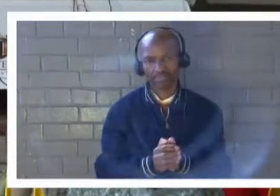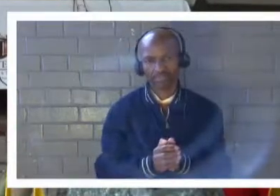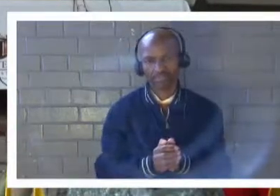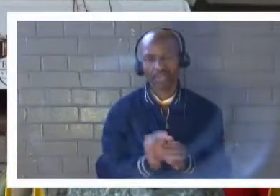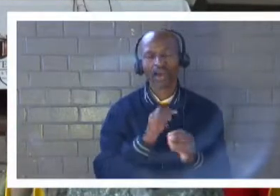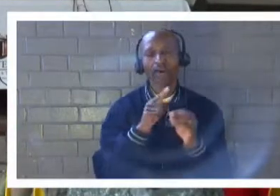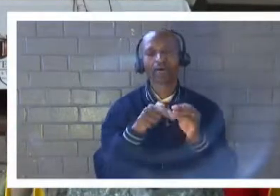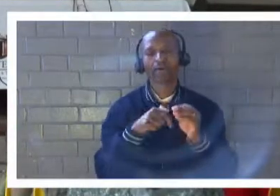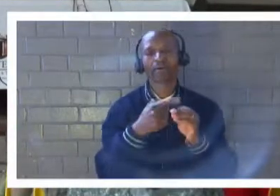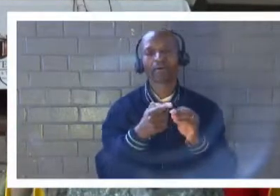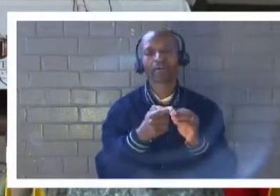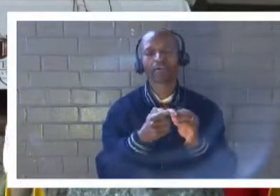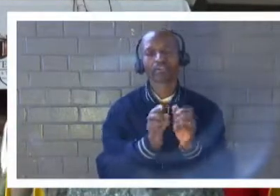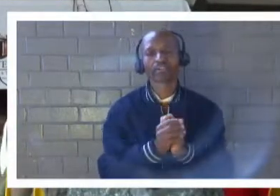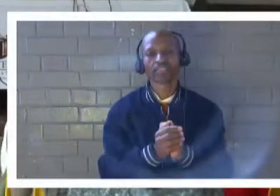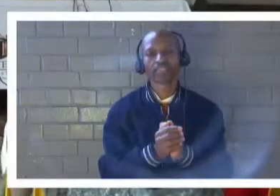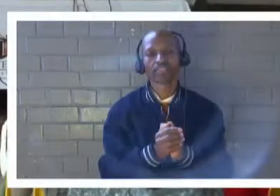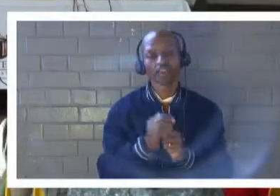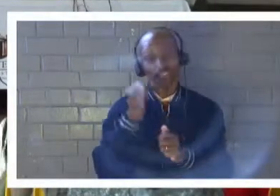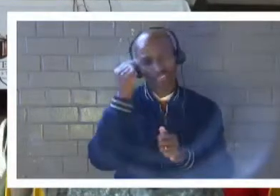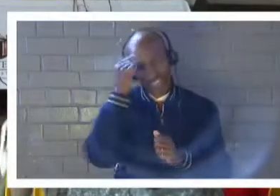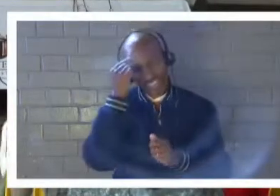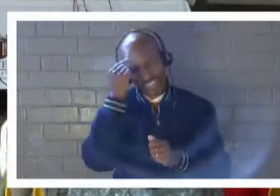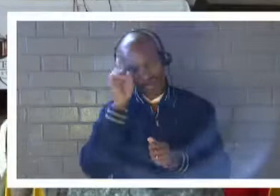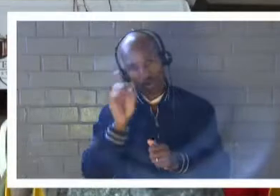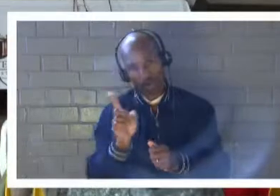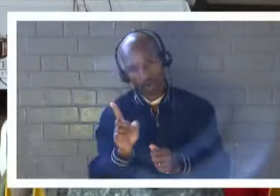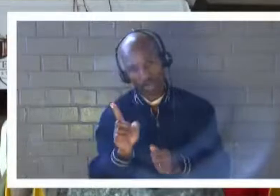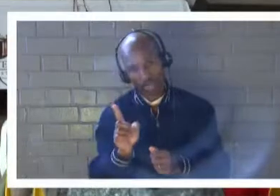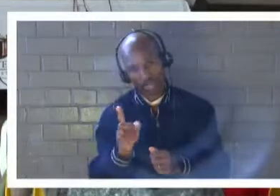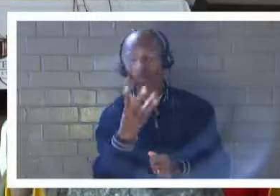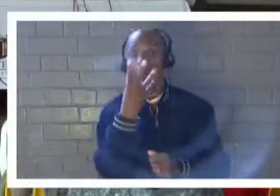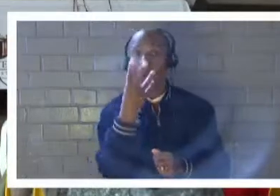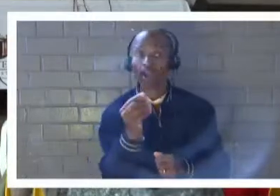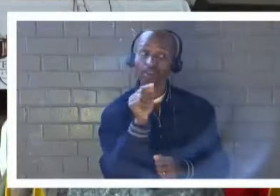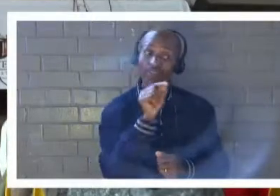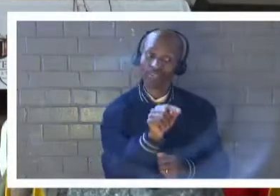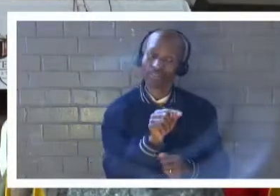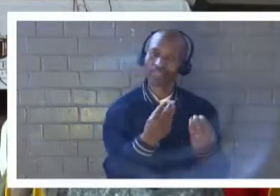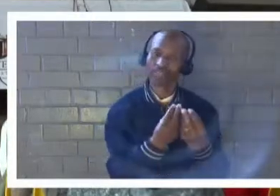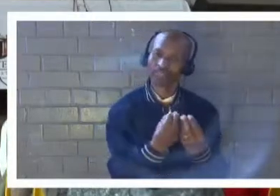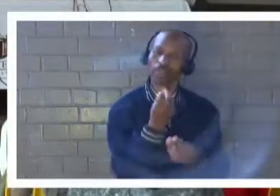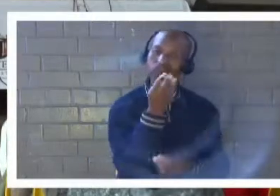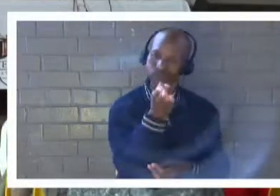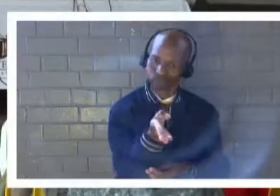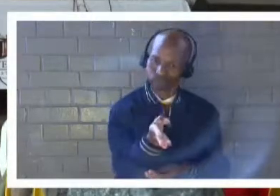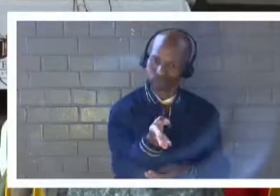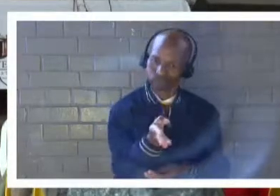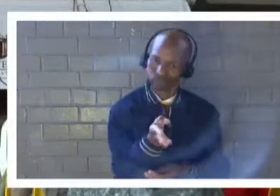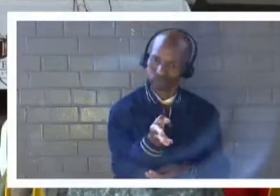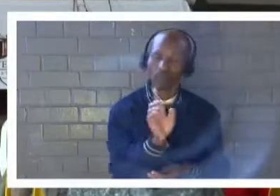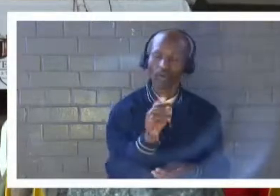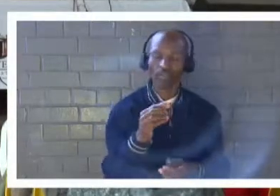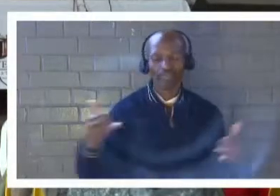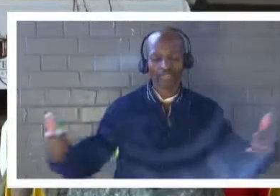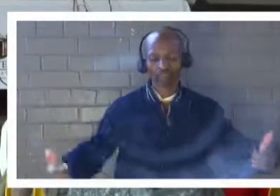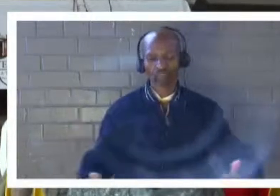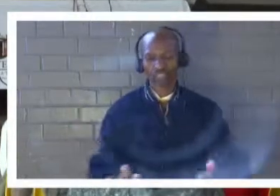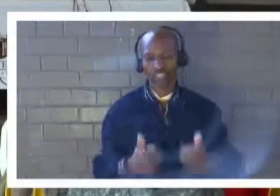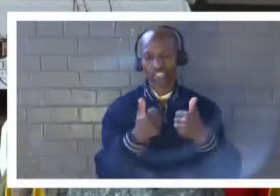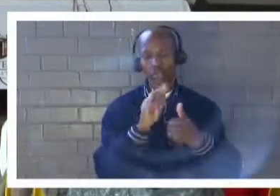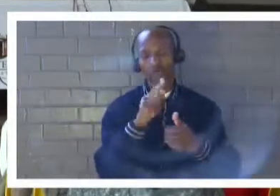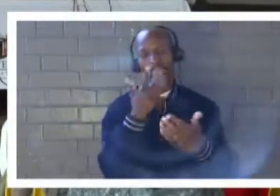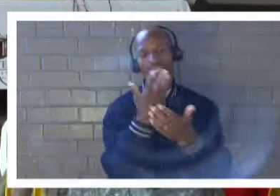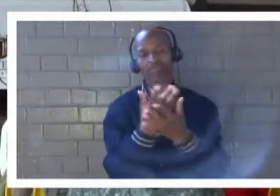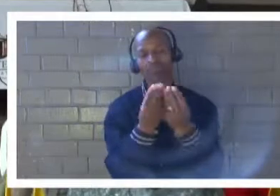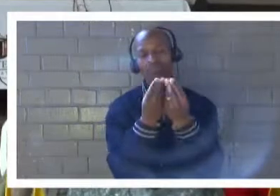in terms of what is their thinking. Do we have that capacity? Or what are the challenges and what